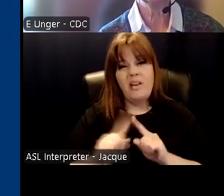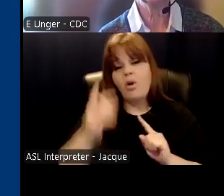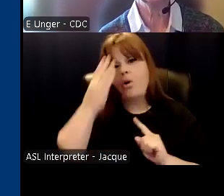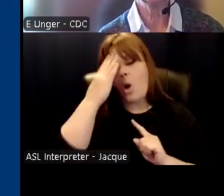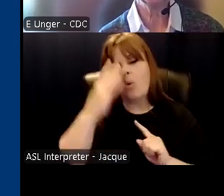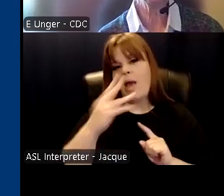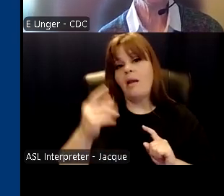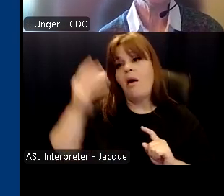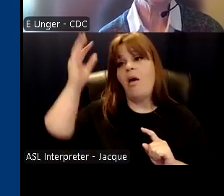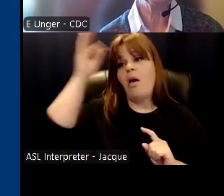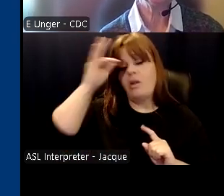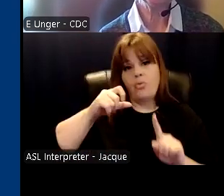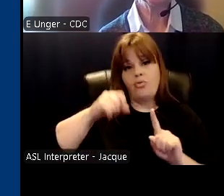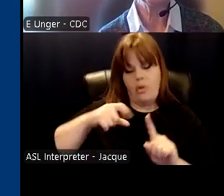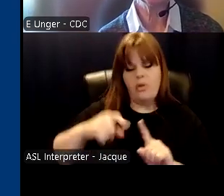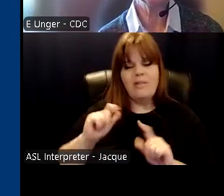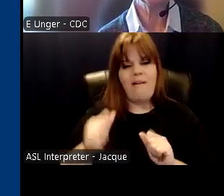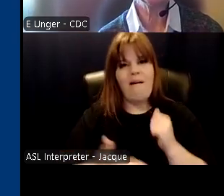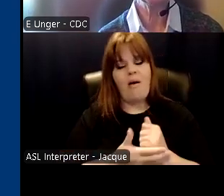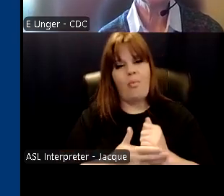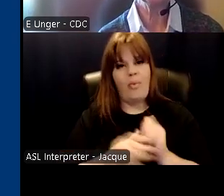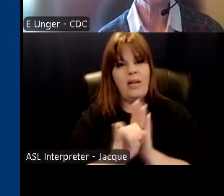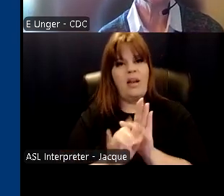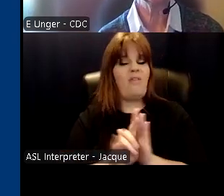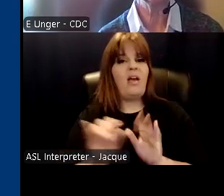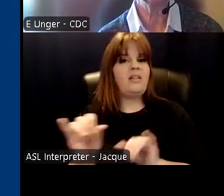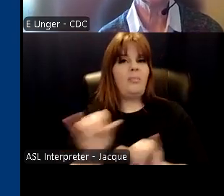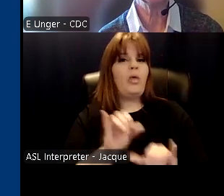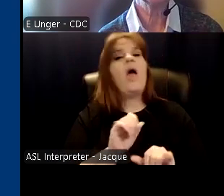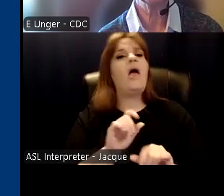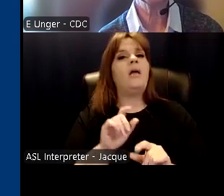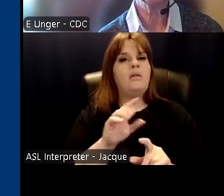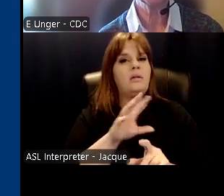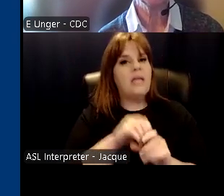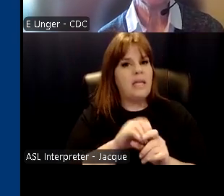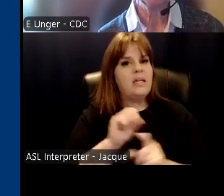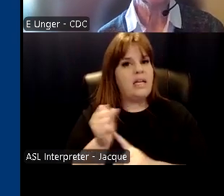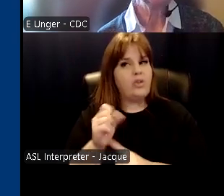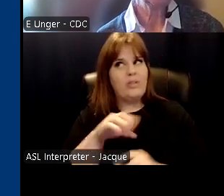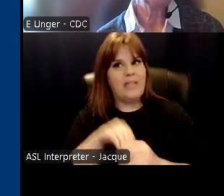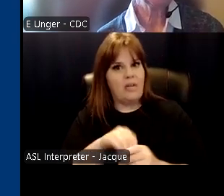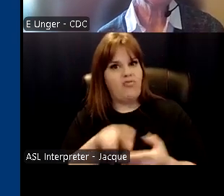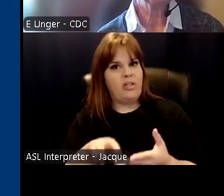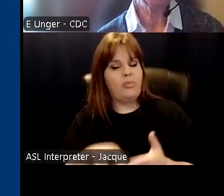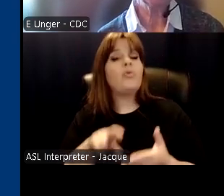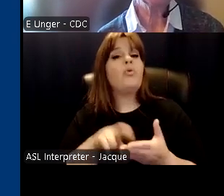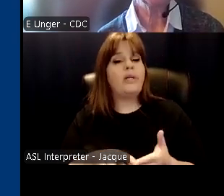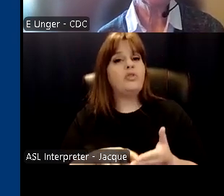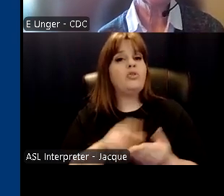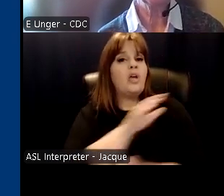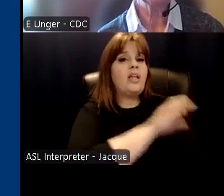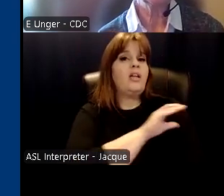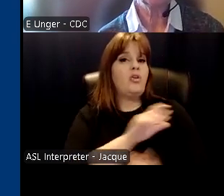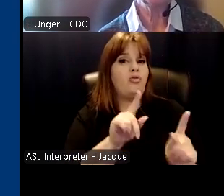comparison groups can help identify similarities and difference between these conditions in research. Research and clinical trials of